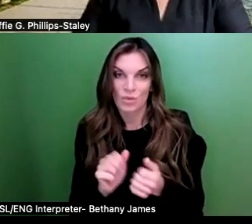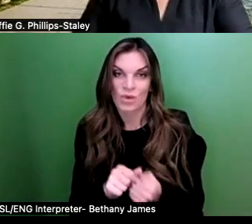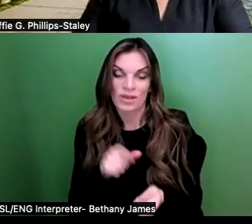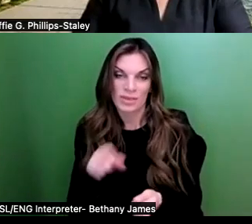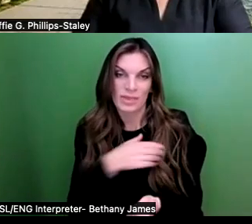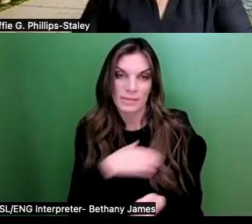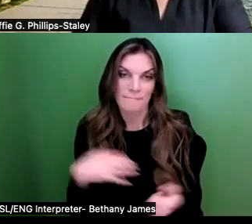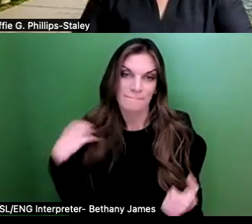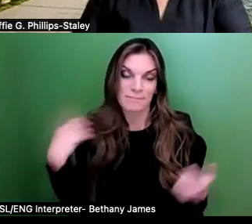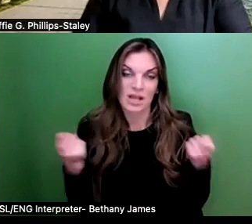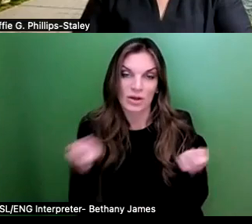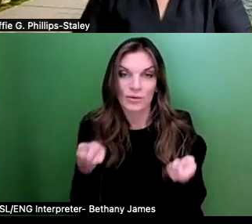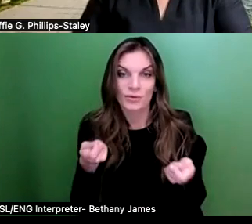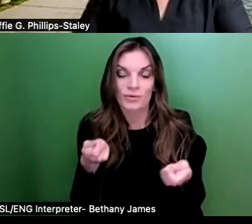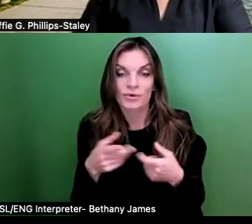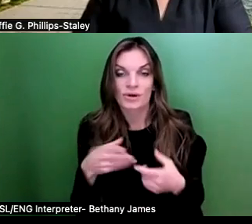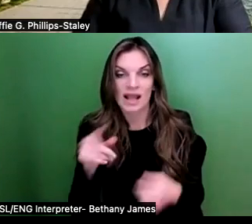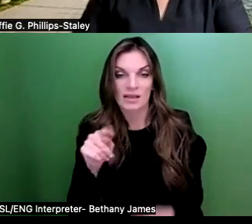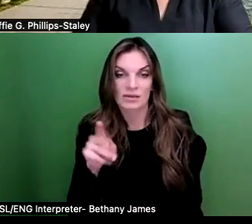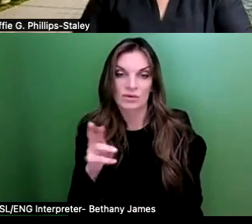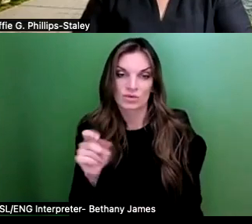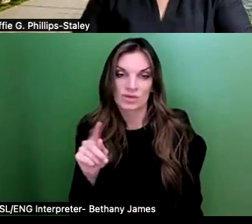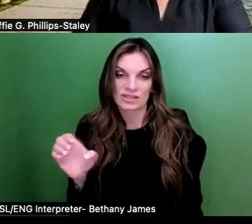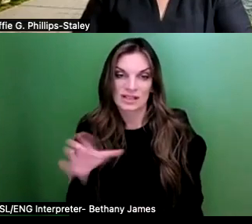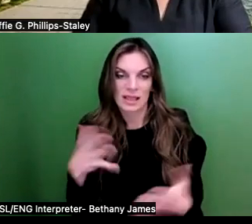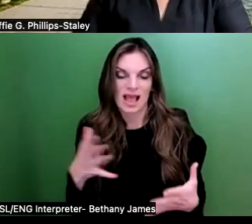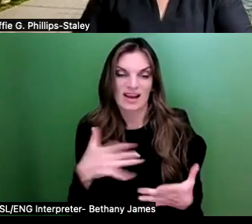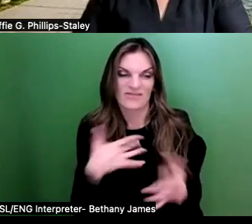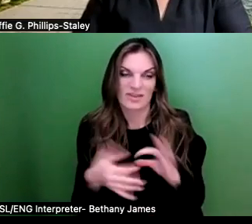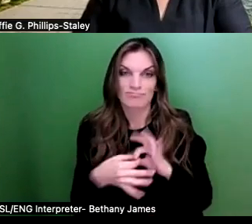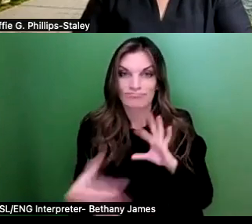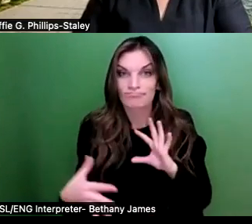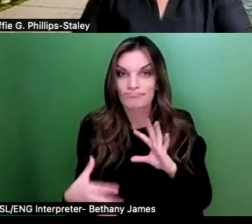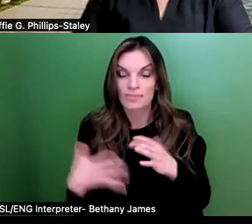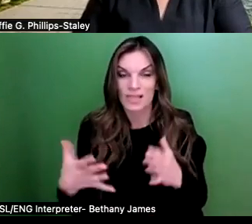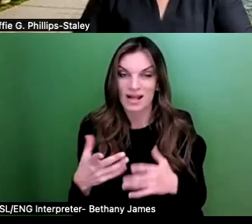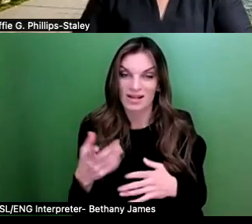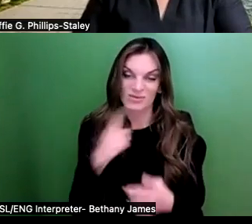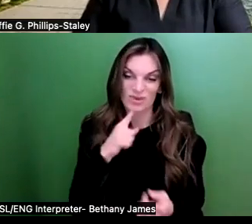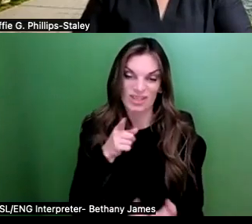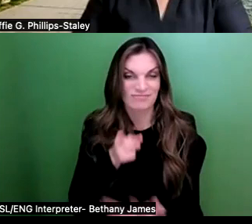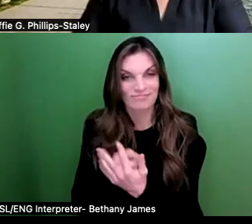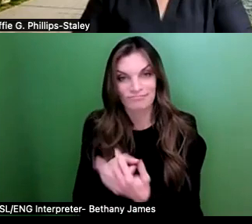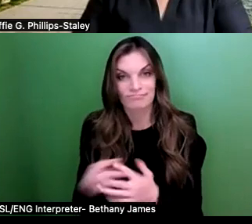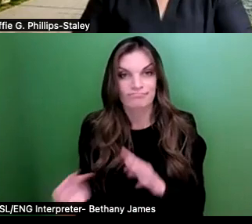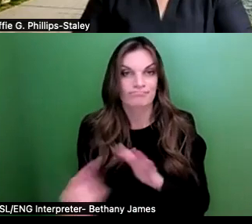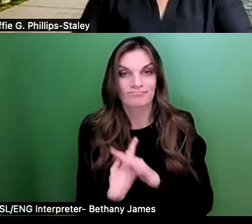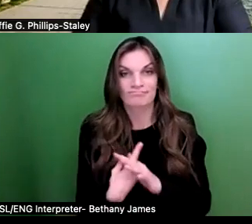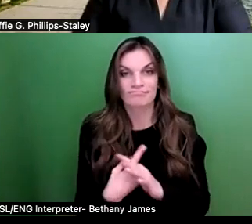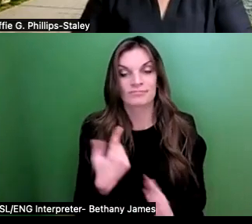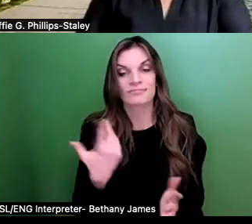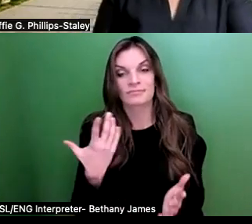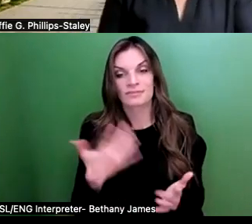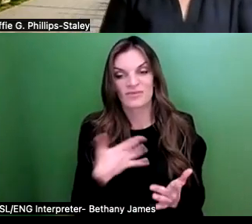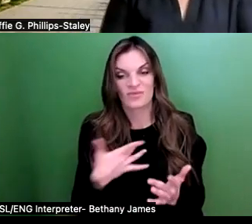Brown and with the trustees. There's been a lot of distrust, there's been a lot of disrespect, and I think that there has been a lot of